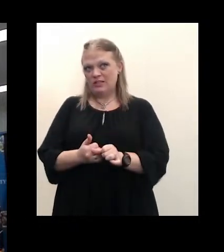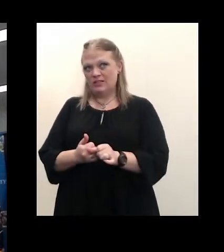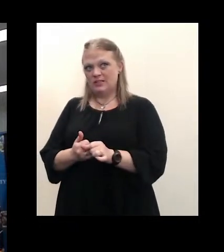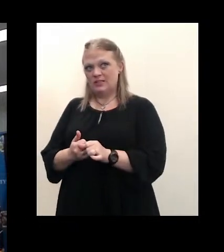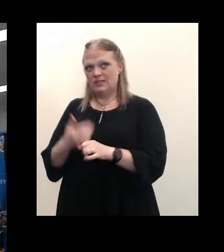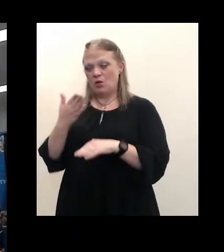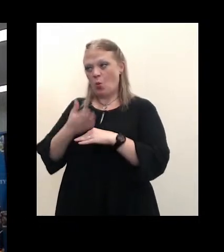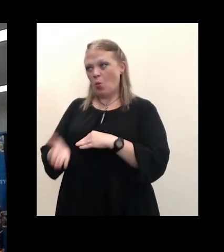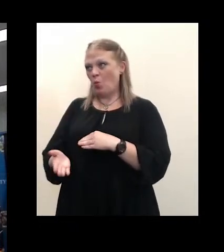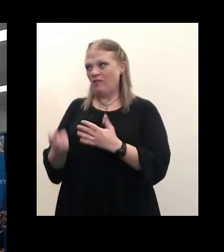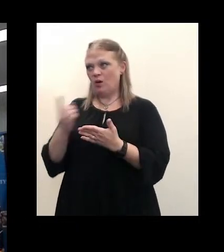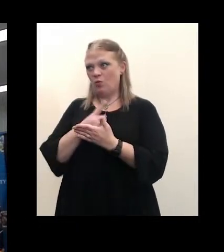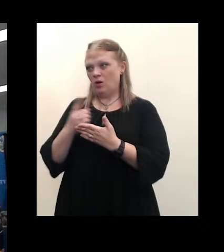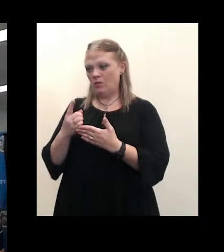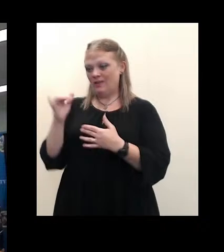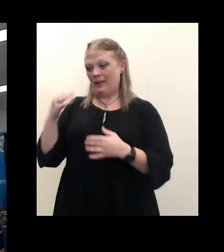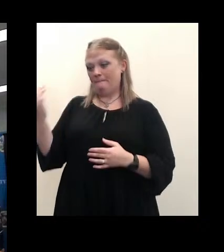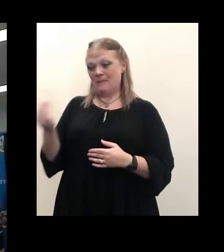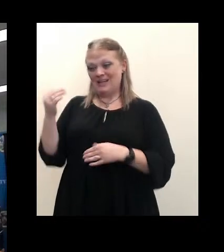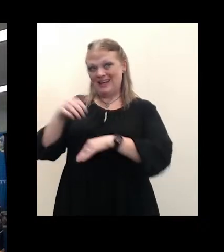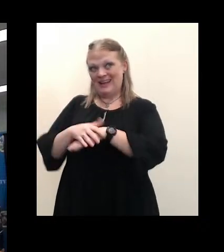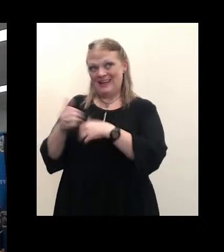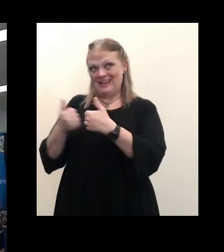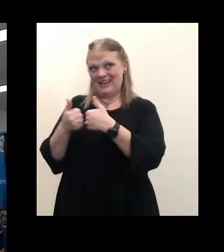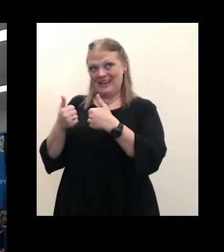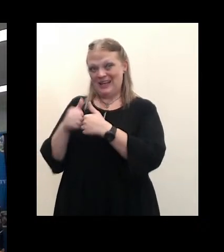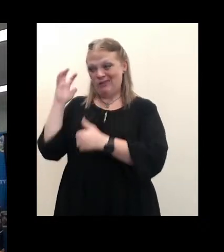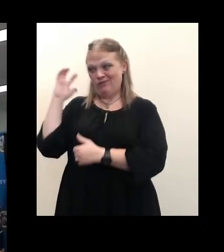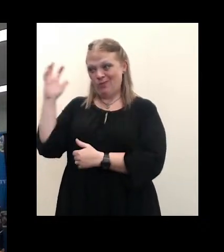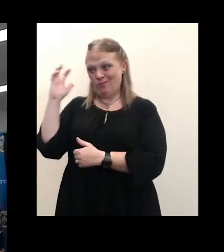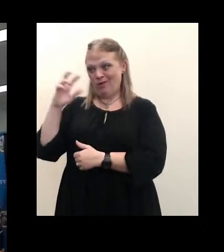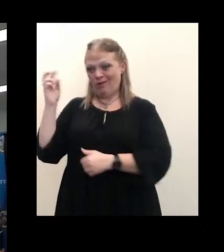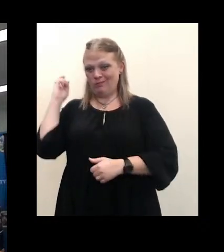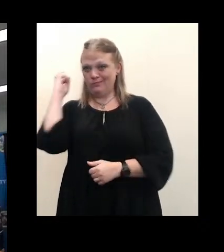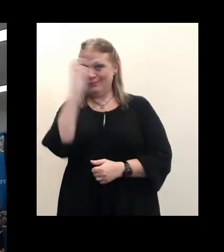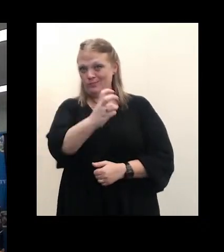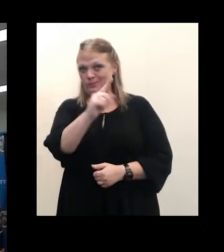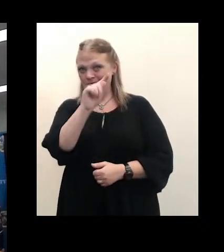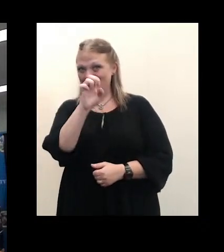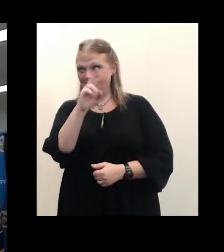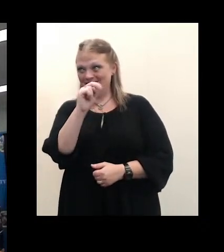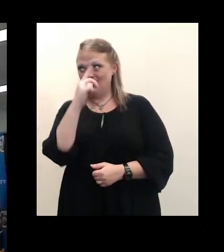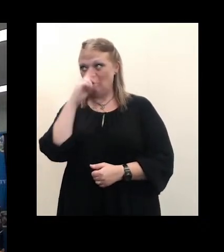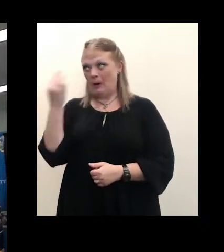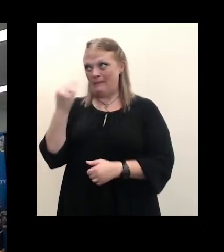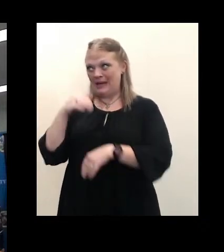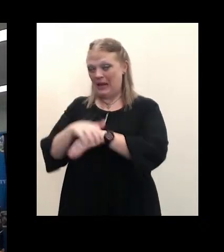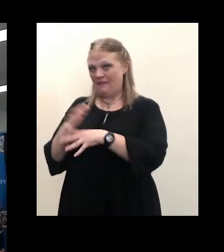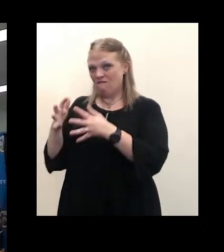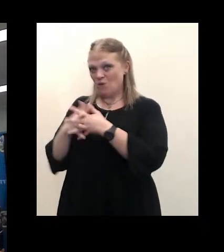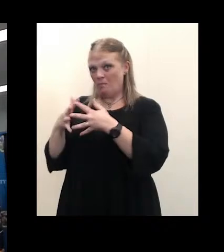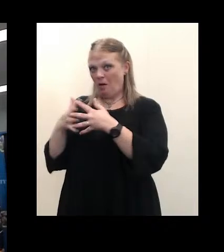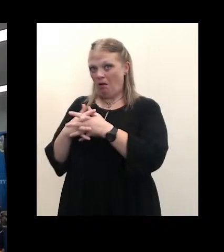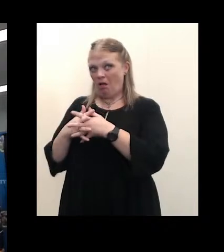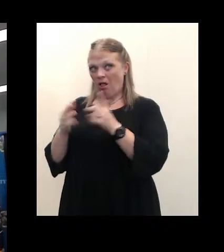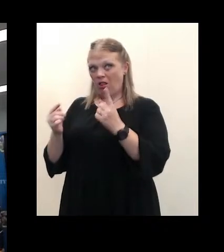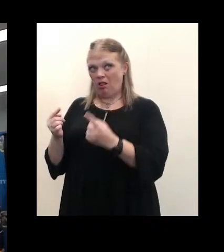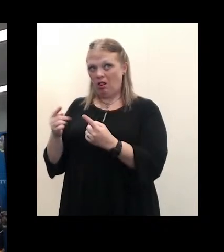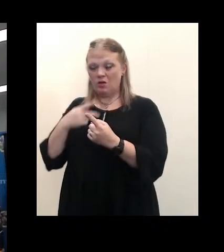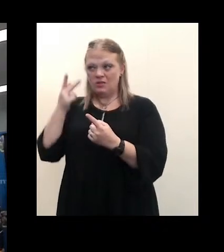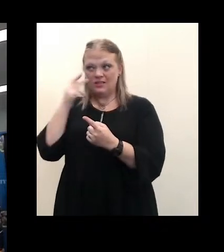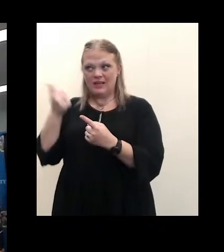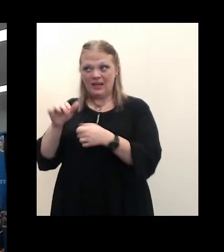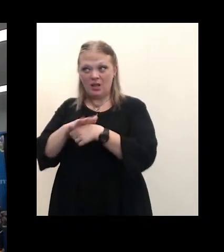since that Monday night game. Bills fans traveling to Tennessee for that Monday night game. Are you seeing any local